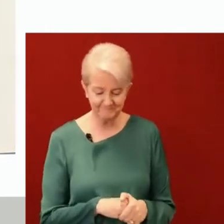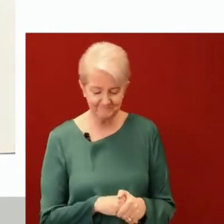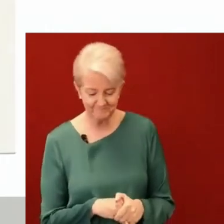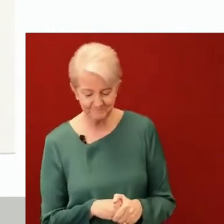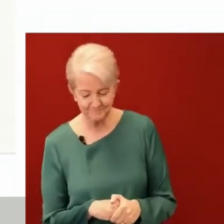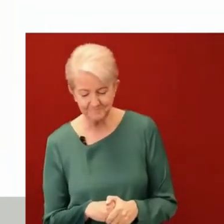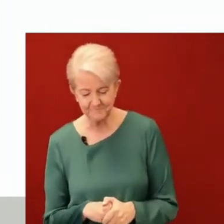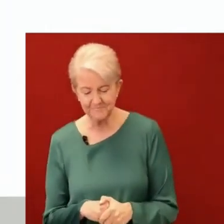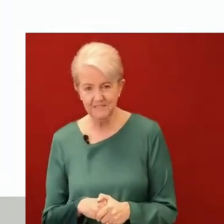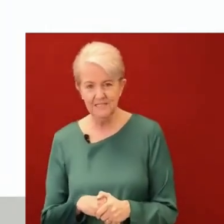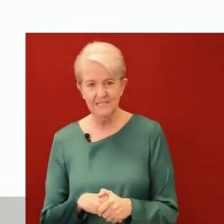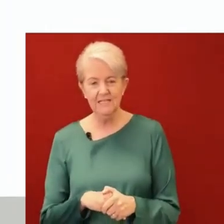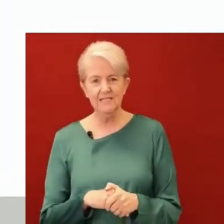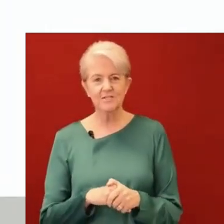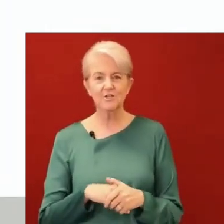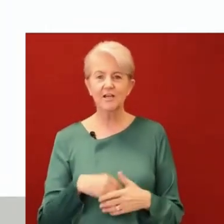can.